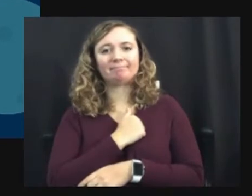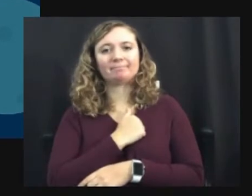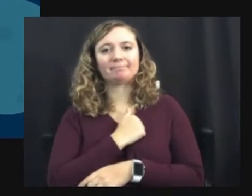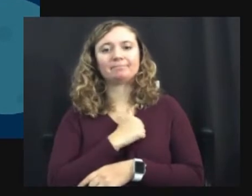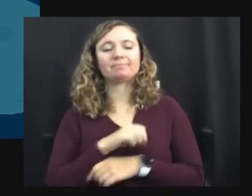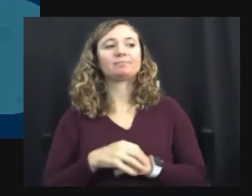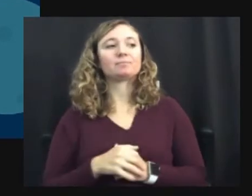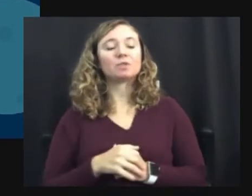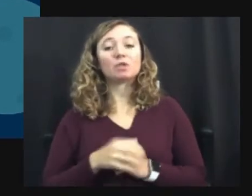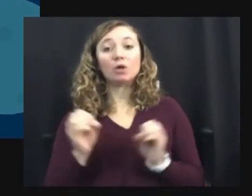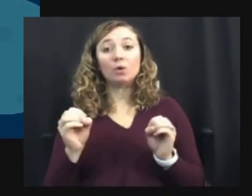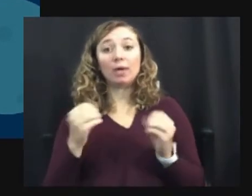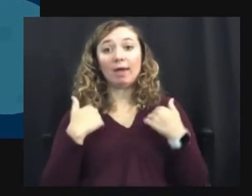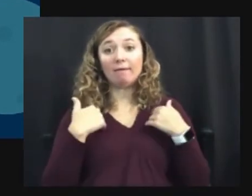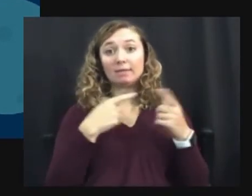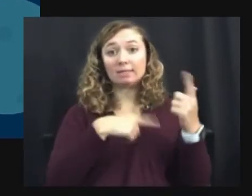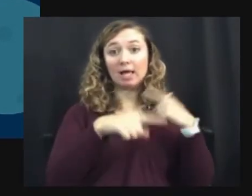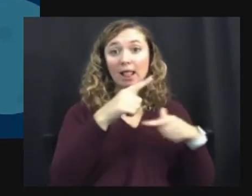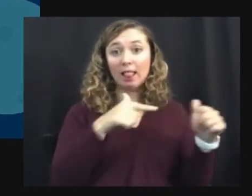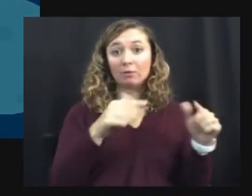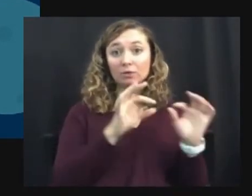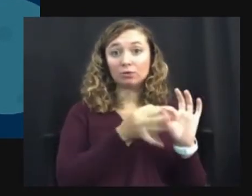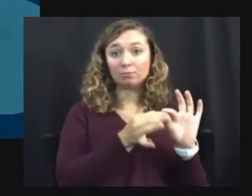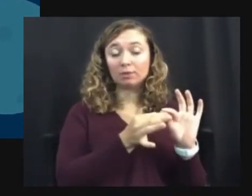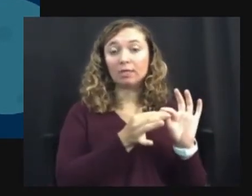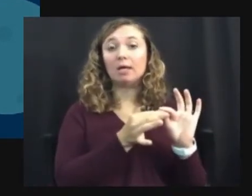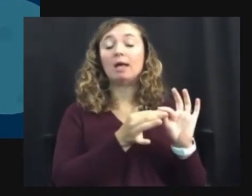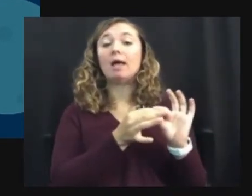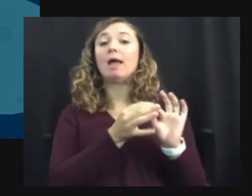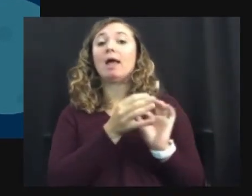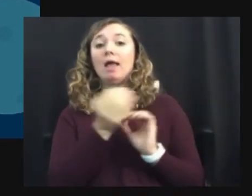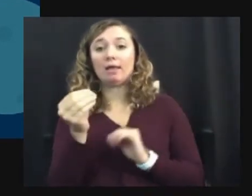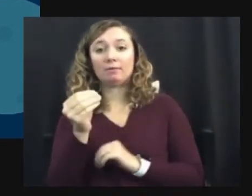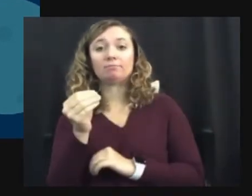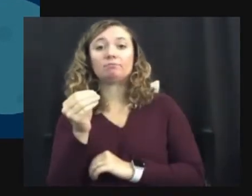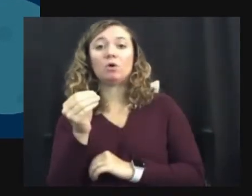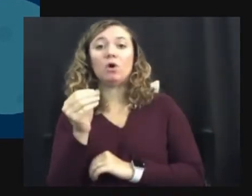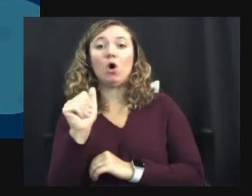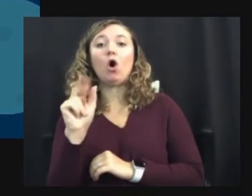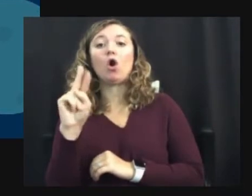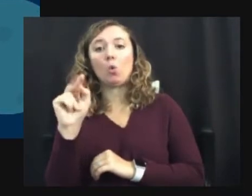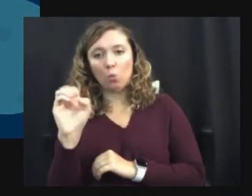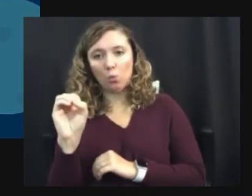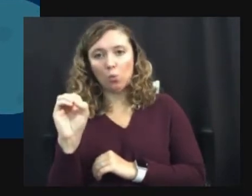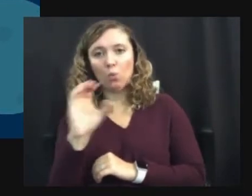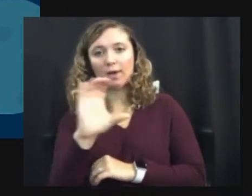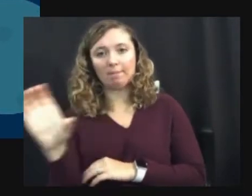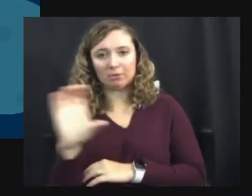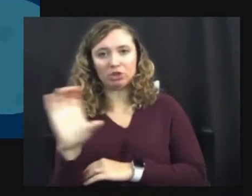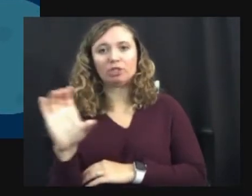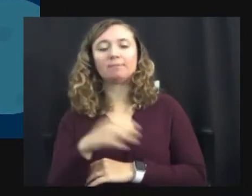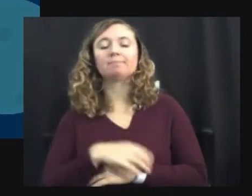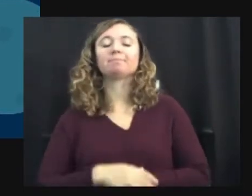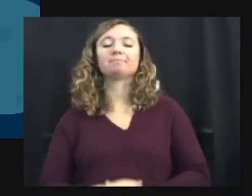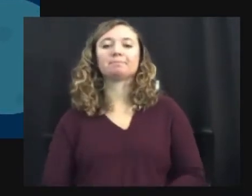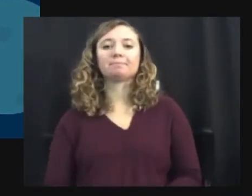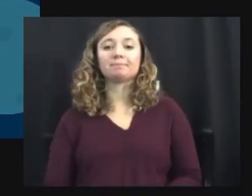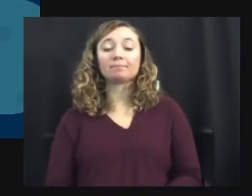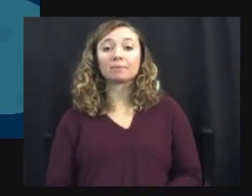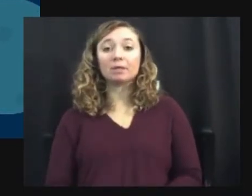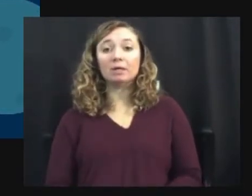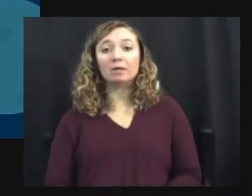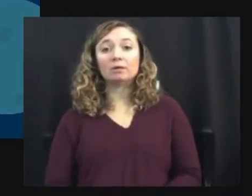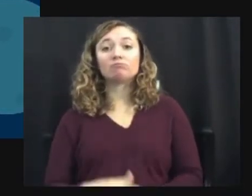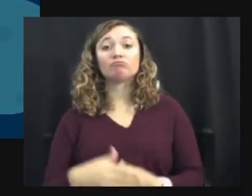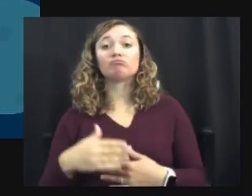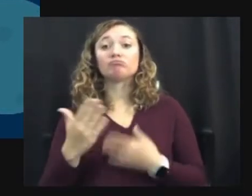yes, so you have sign language available and there are auto captions. As we speak and